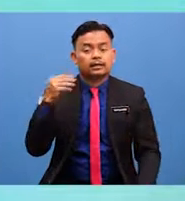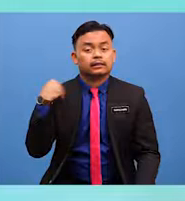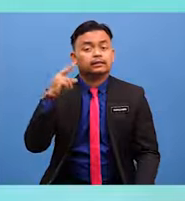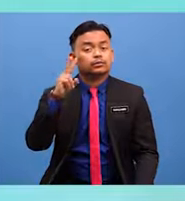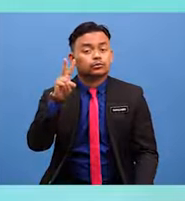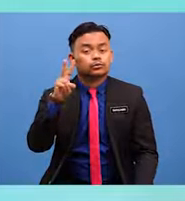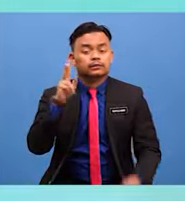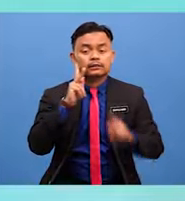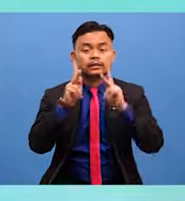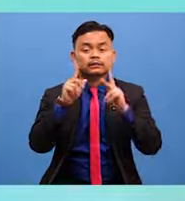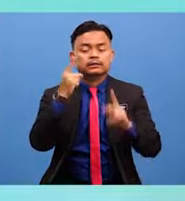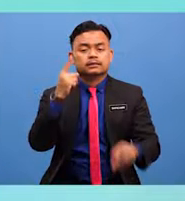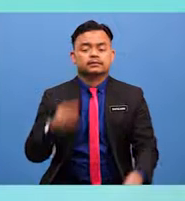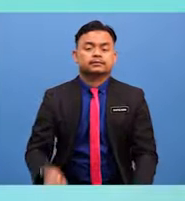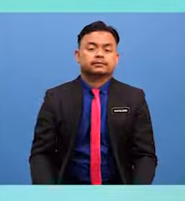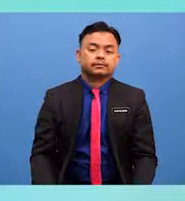third sound.